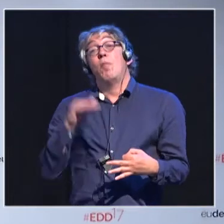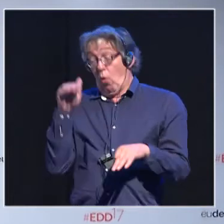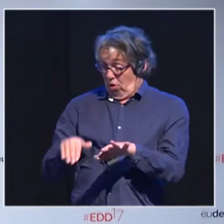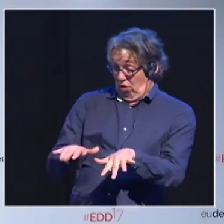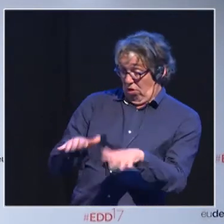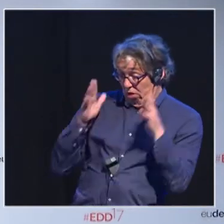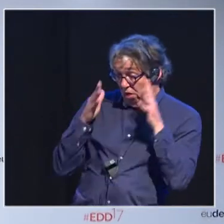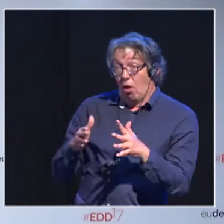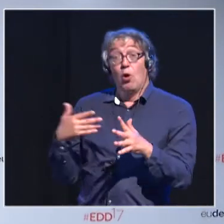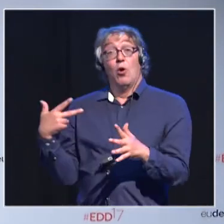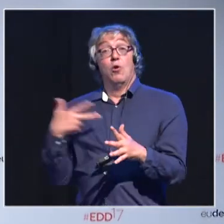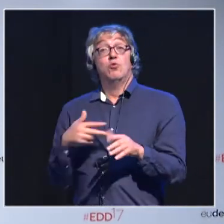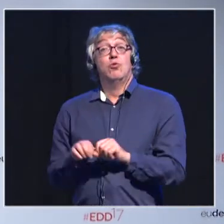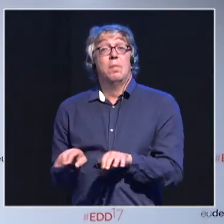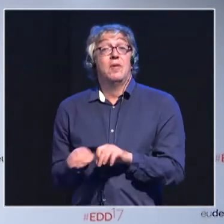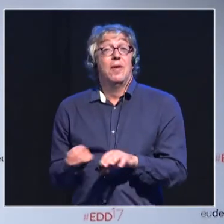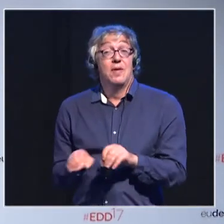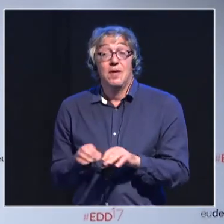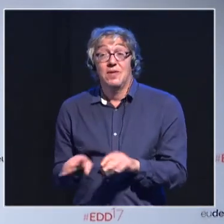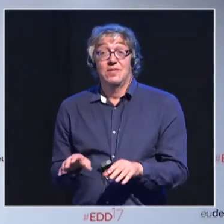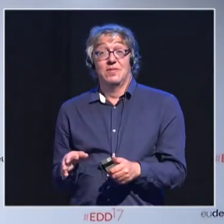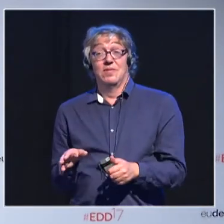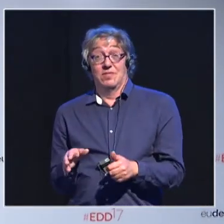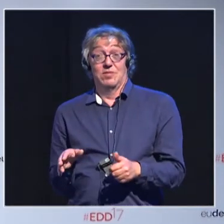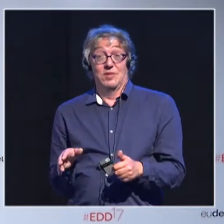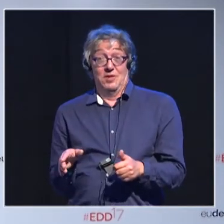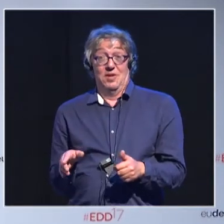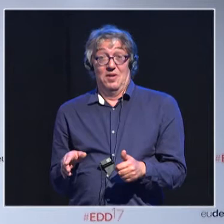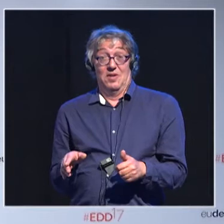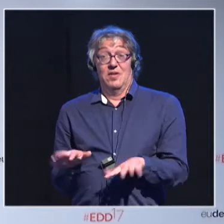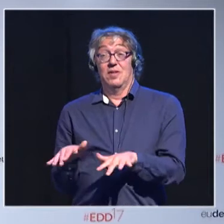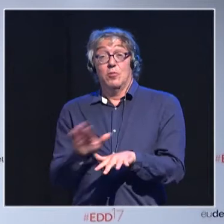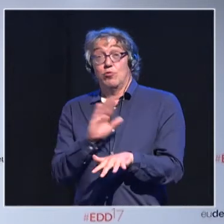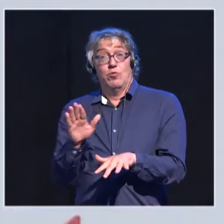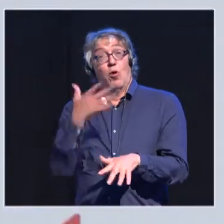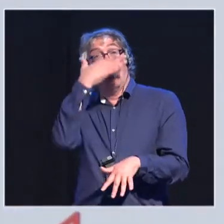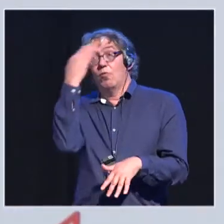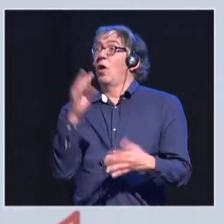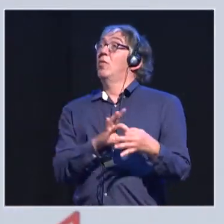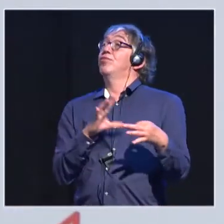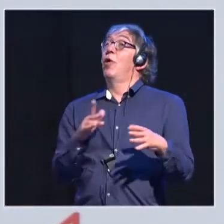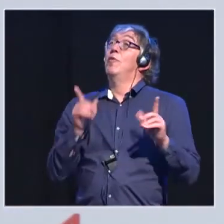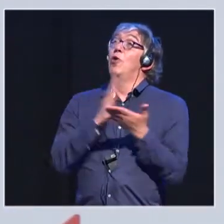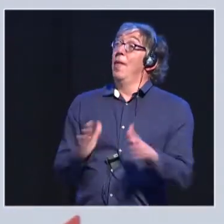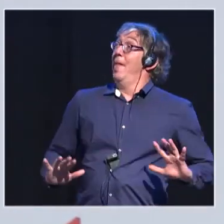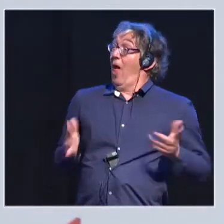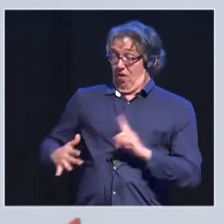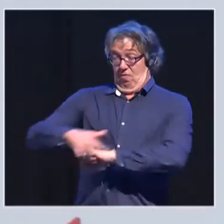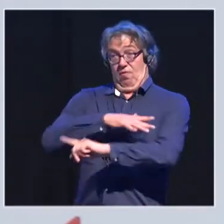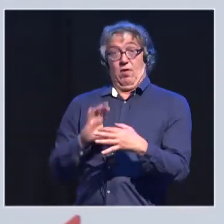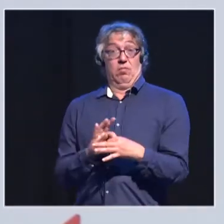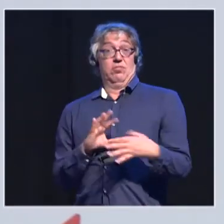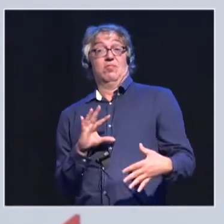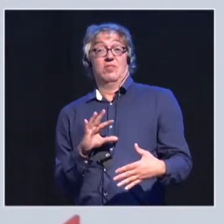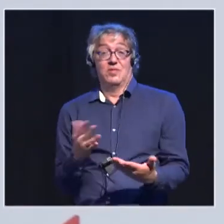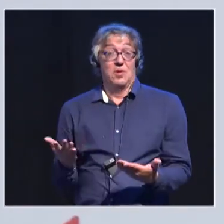on social media probably than what's happening around them in real life. So it can further